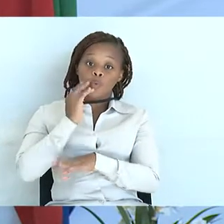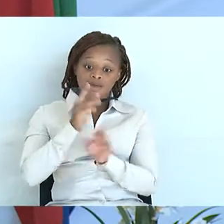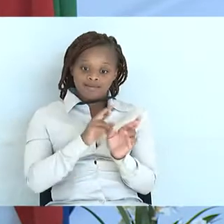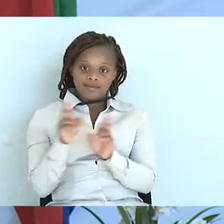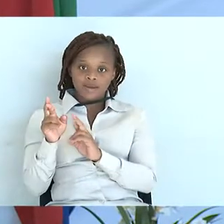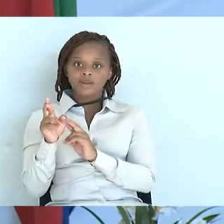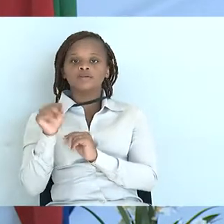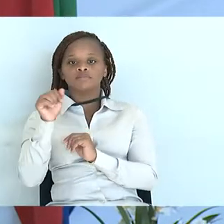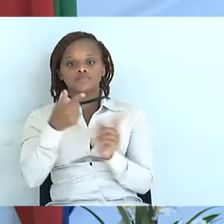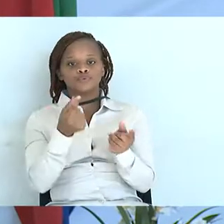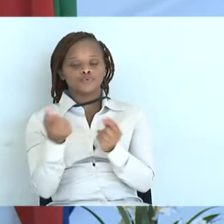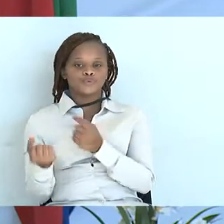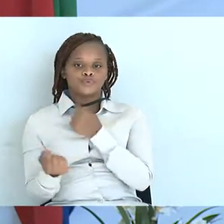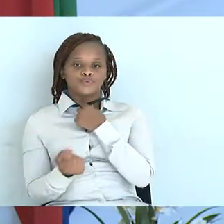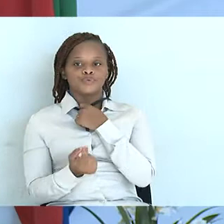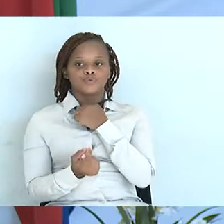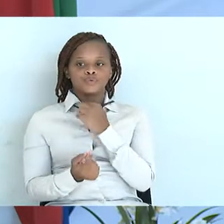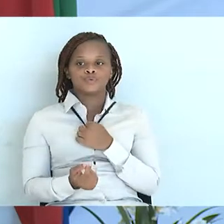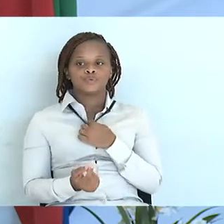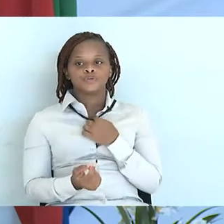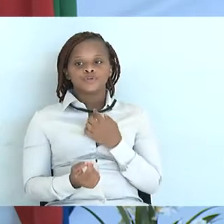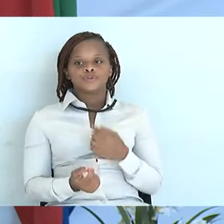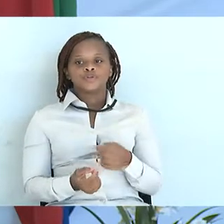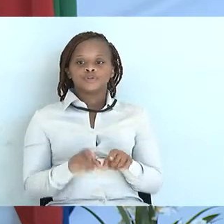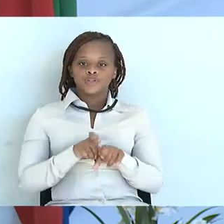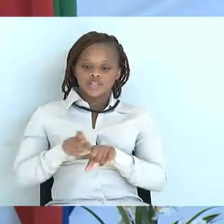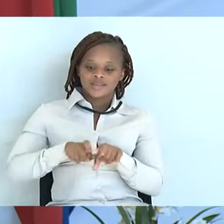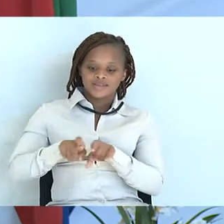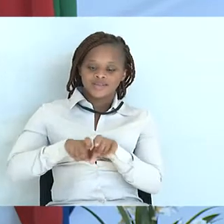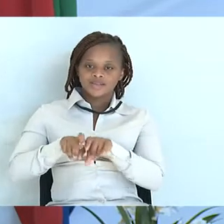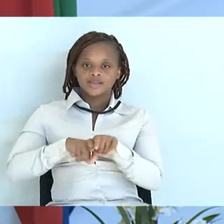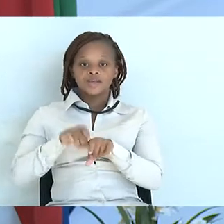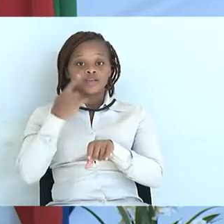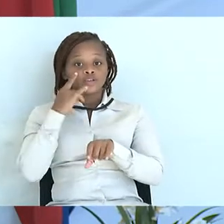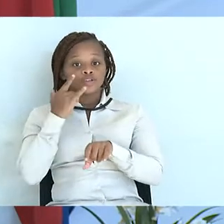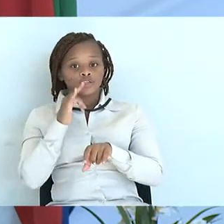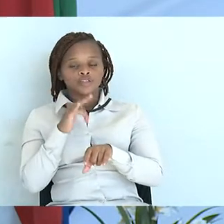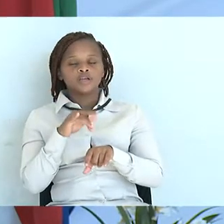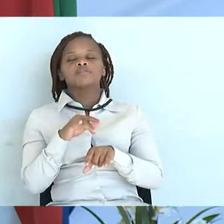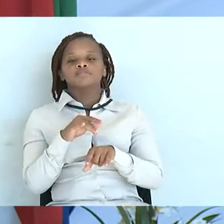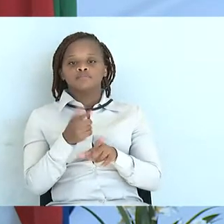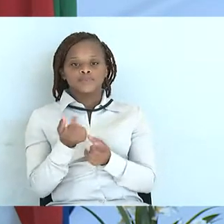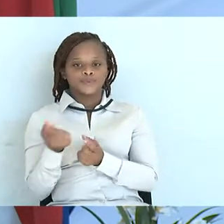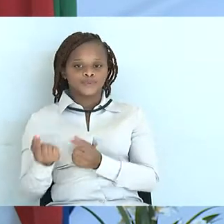that we want to focus on. And another challenge we have identified,